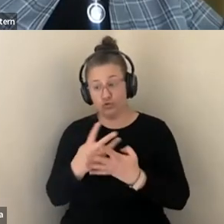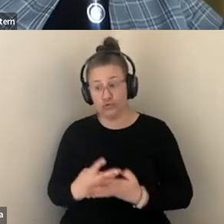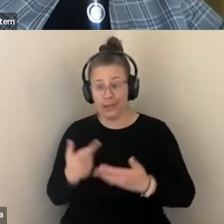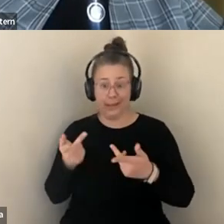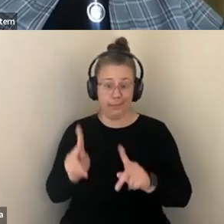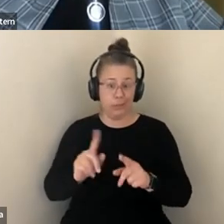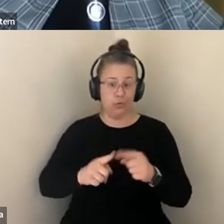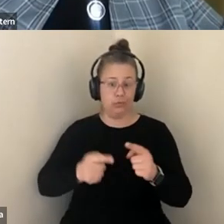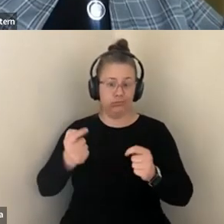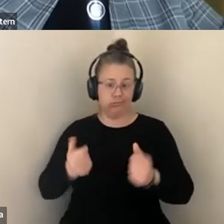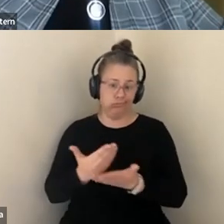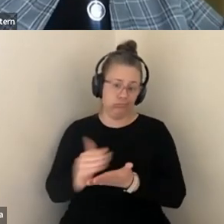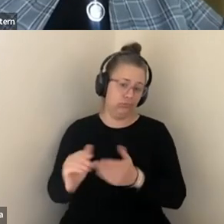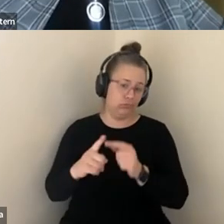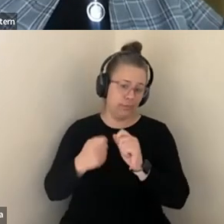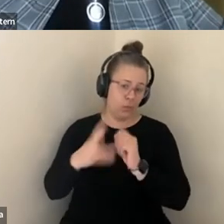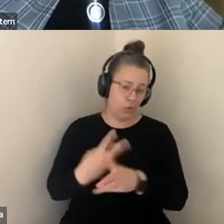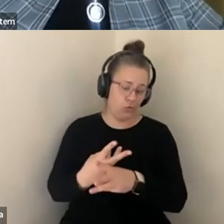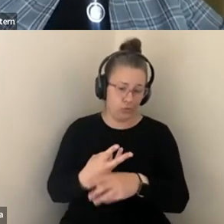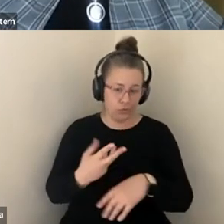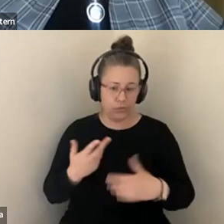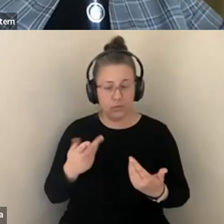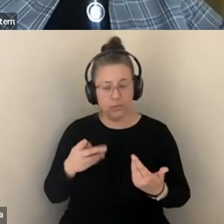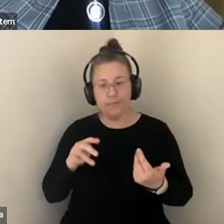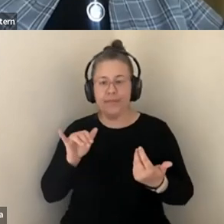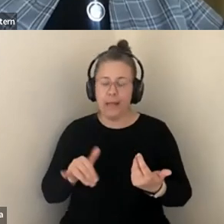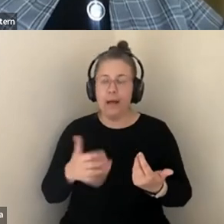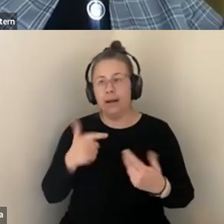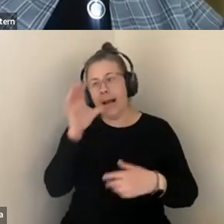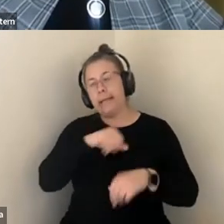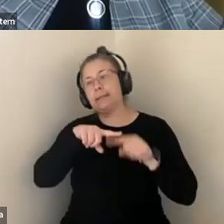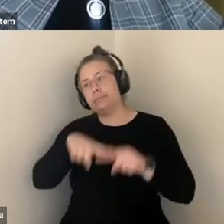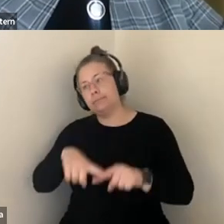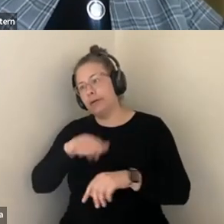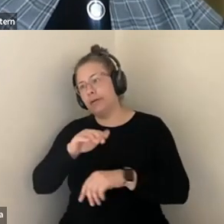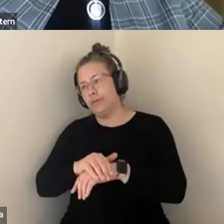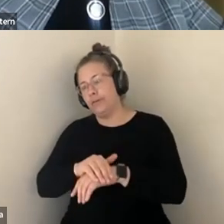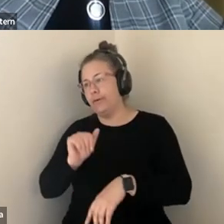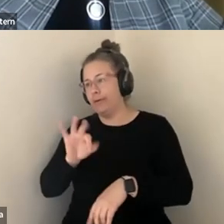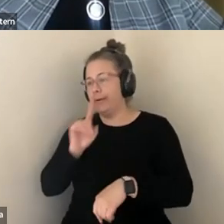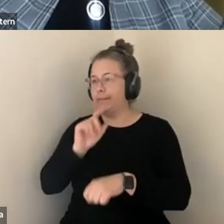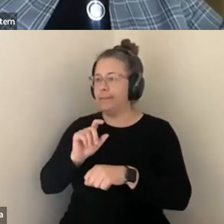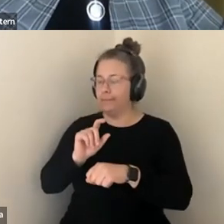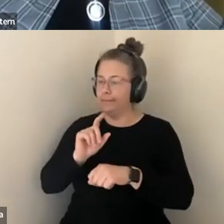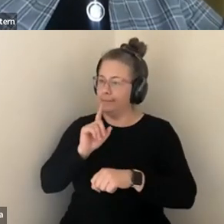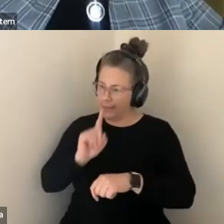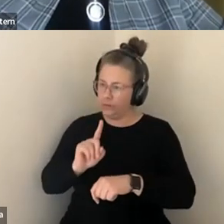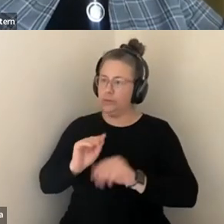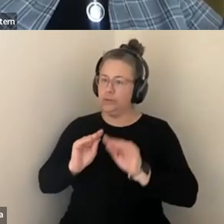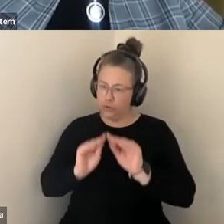I mean, again, this, I guess, suppose depends on whether this really spreads across the world or not.